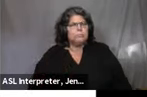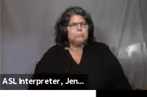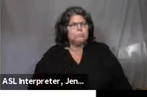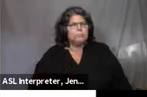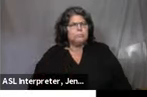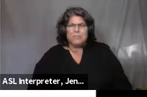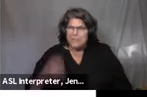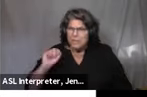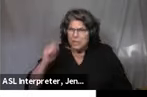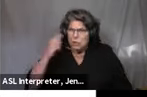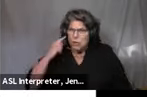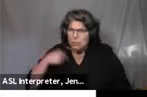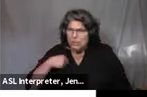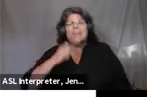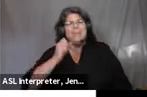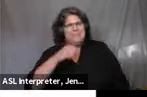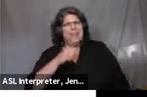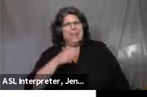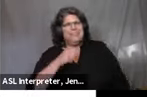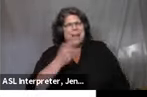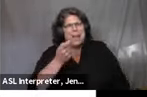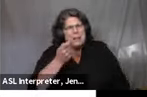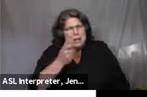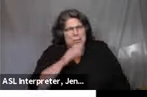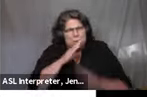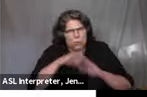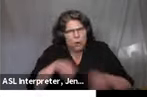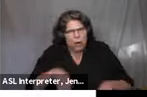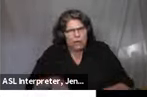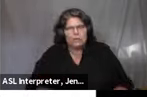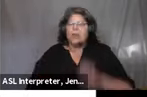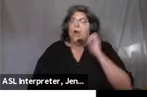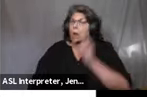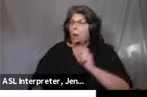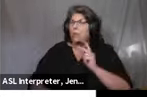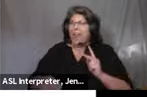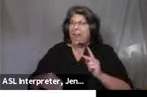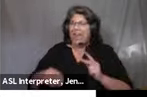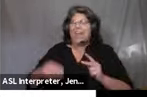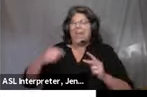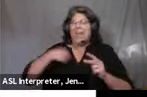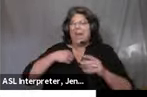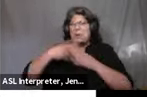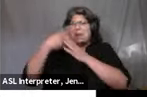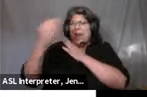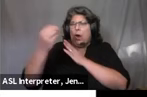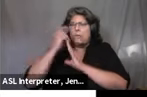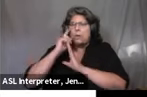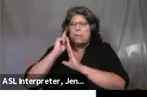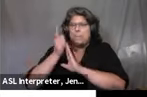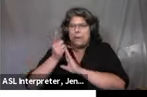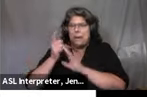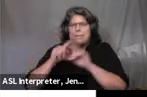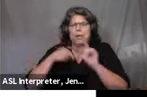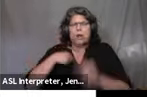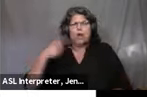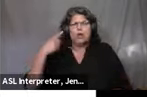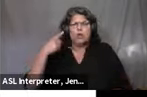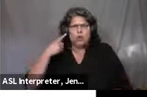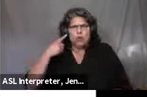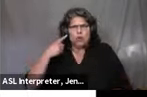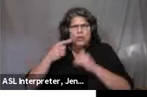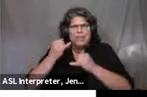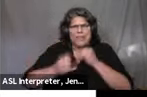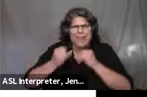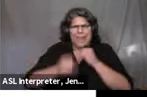Can you hear me? Yes, we can, Janet. You're a little bit faint. Okay, I stepped out for a moment, but I heard of the end of